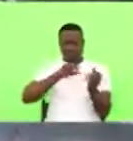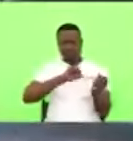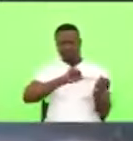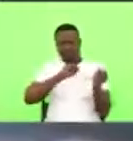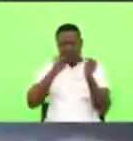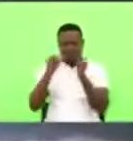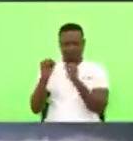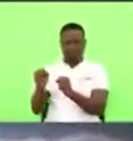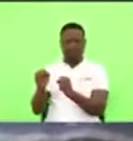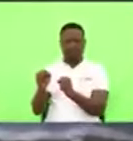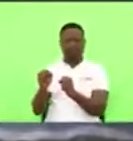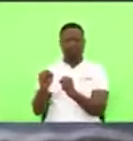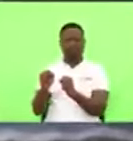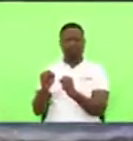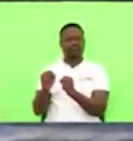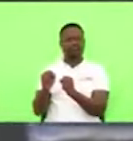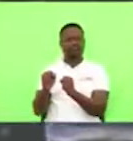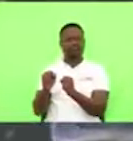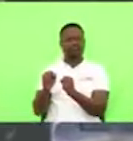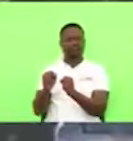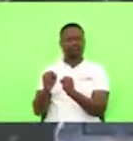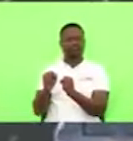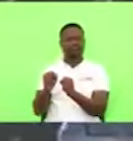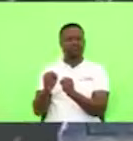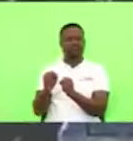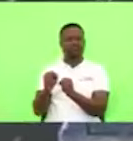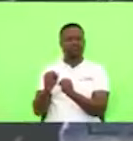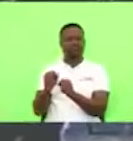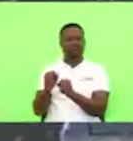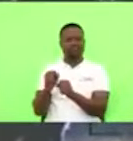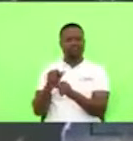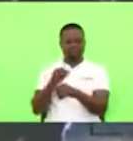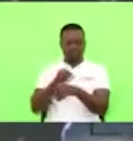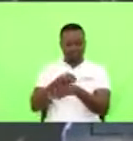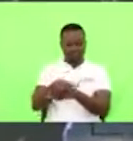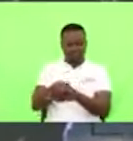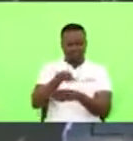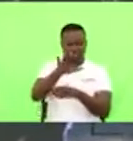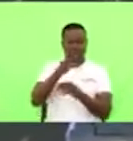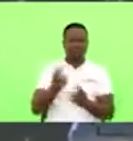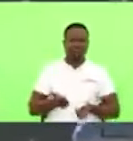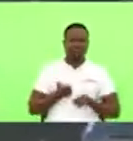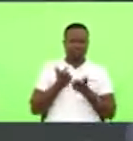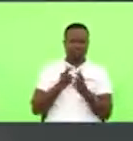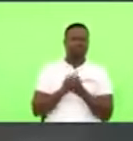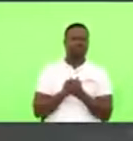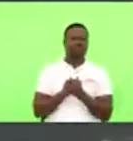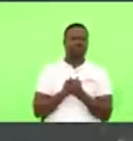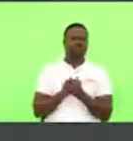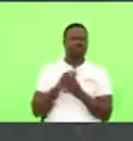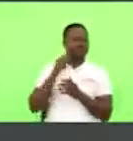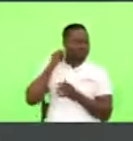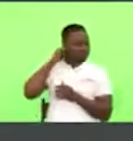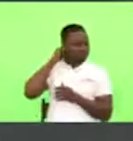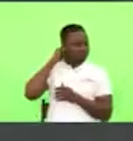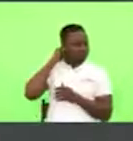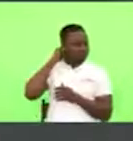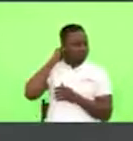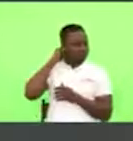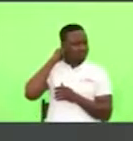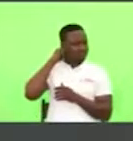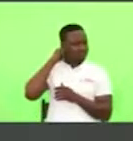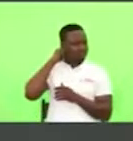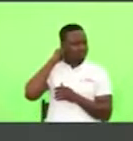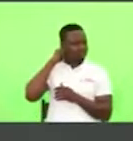has effect in your life and on your life. Now, I will take the